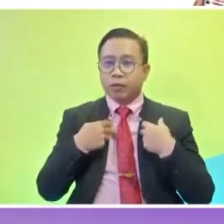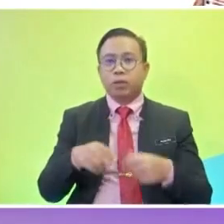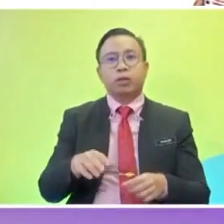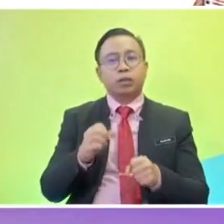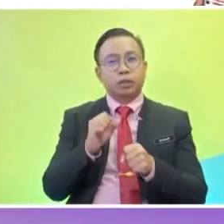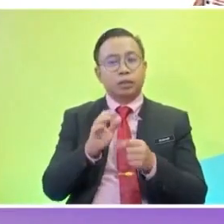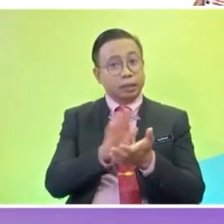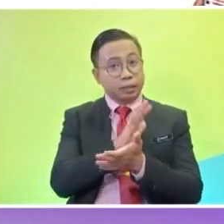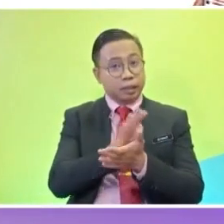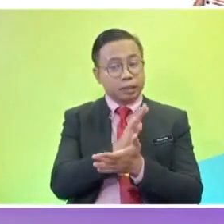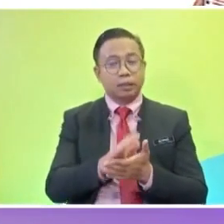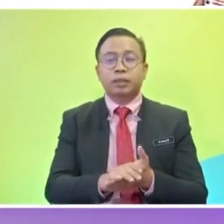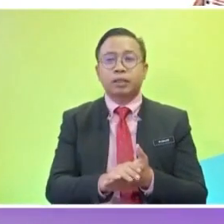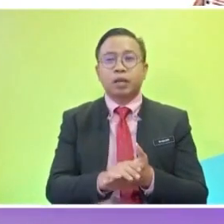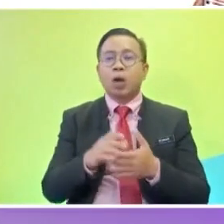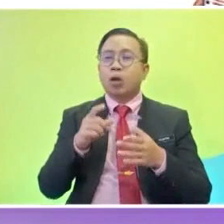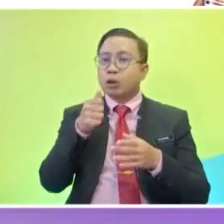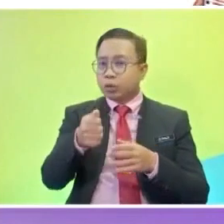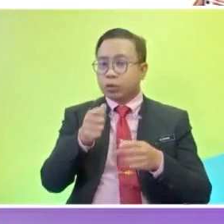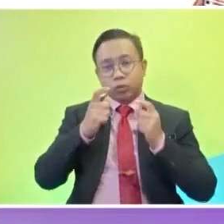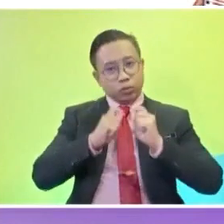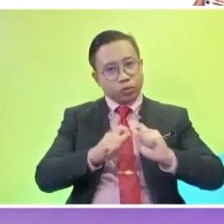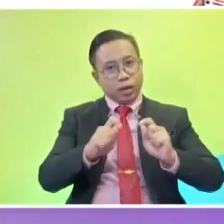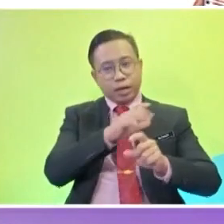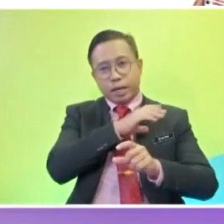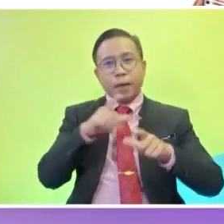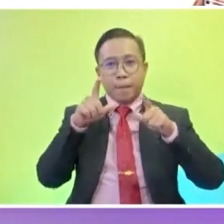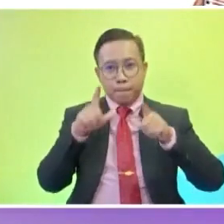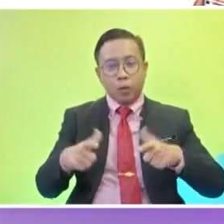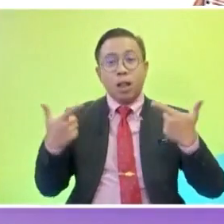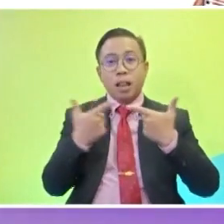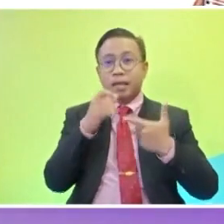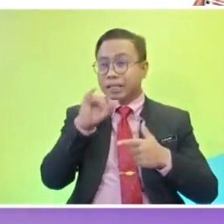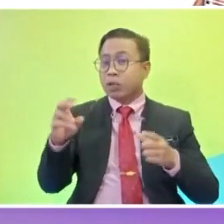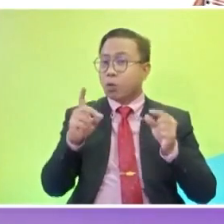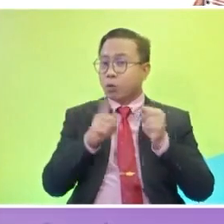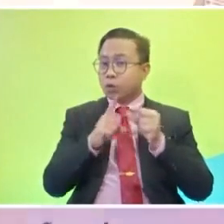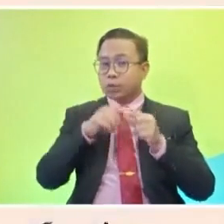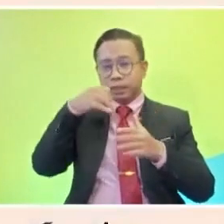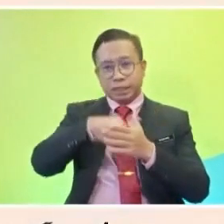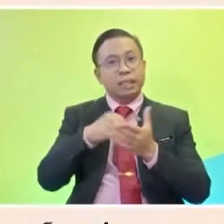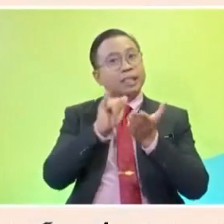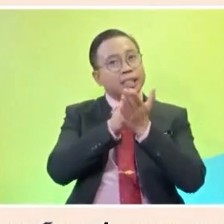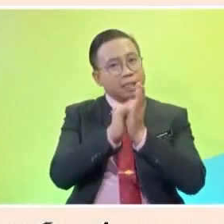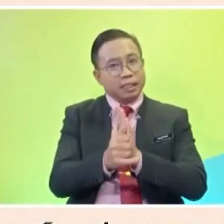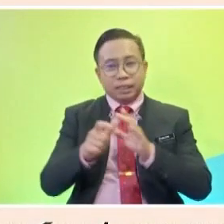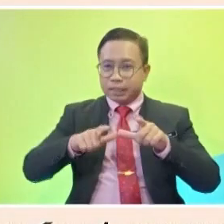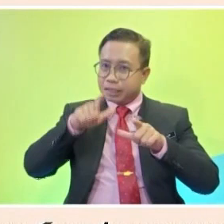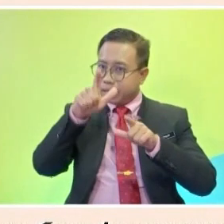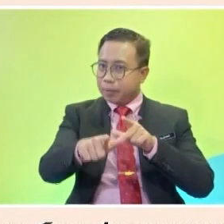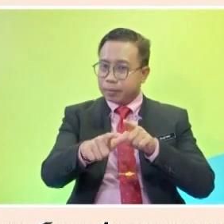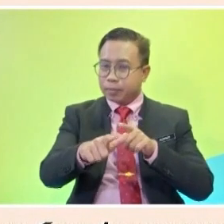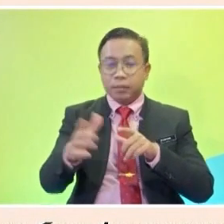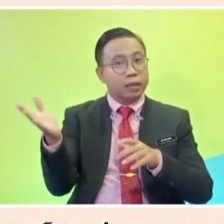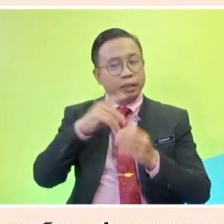right? So what we're going to do is you are going to try and put the linking words in these steps. Okay? So let's start with